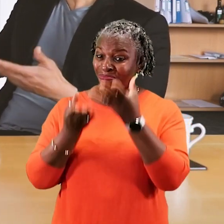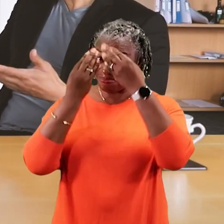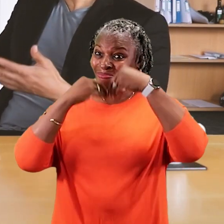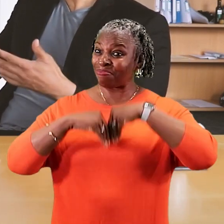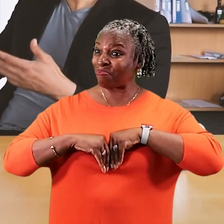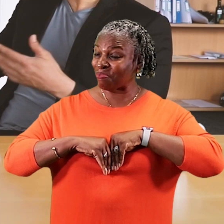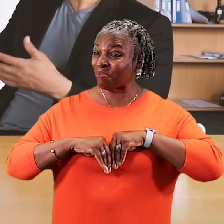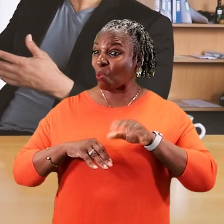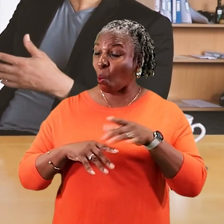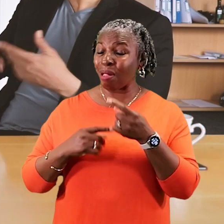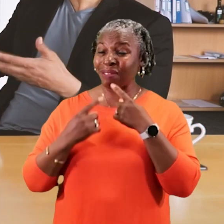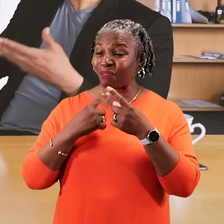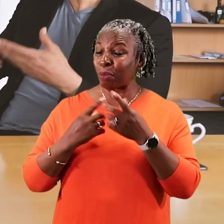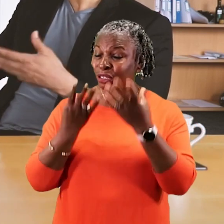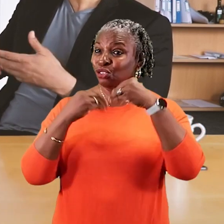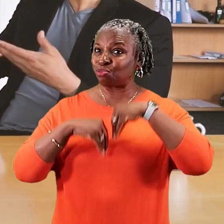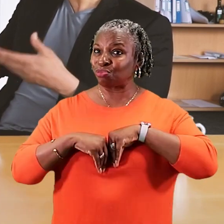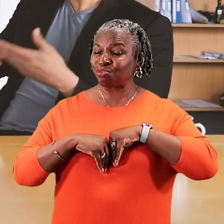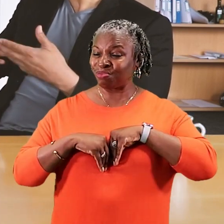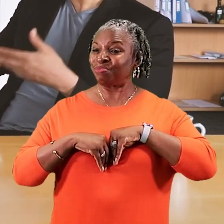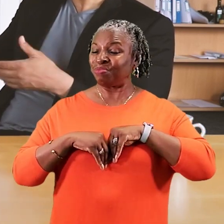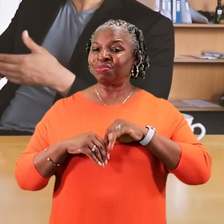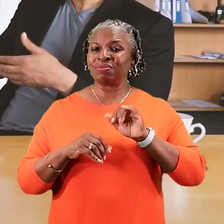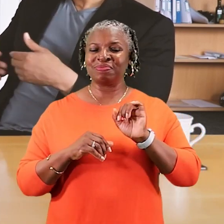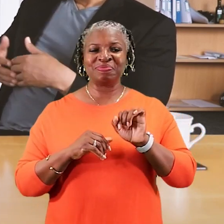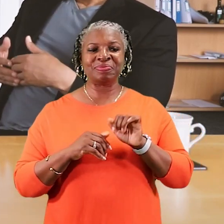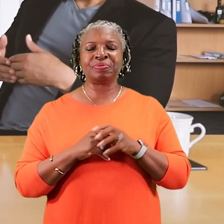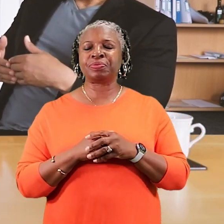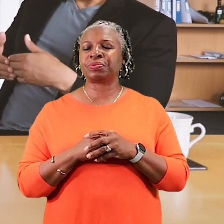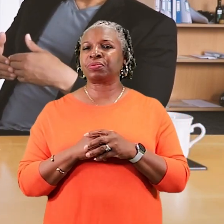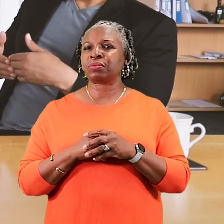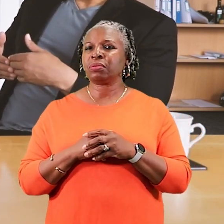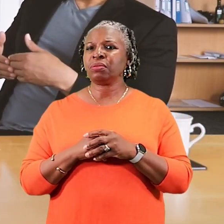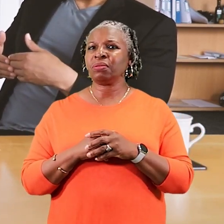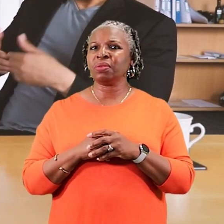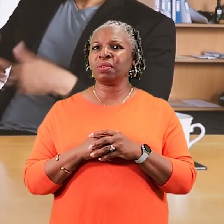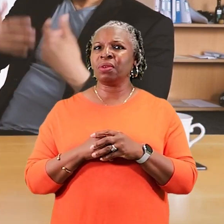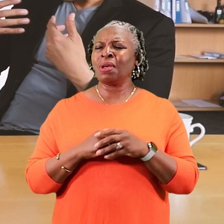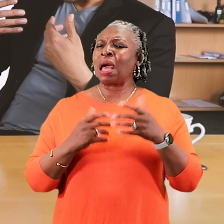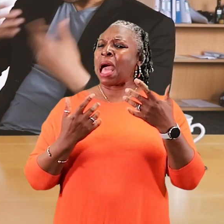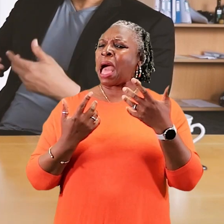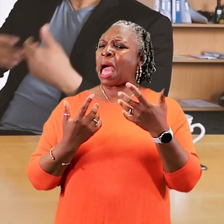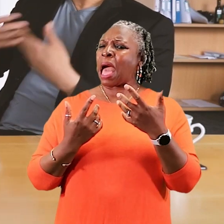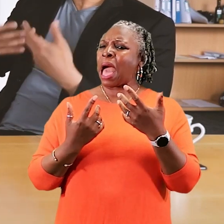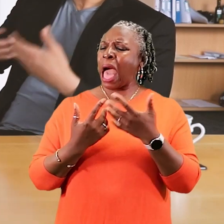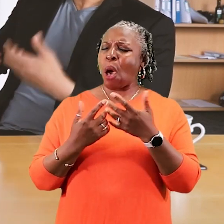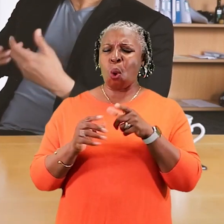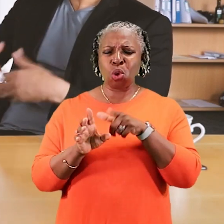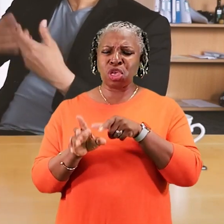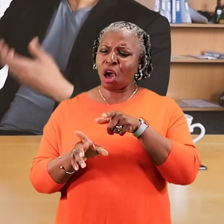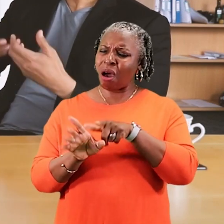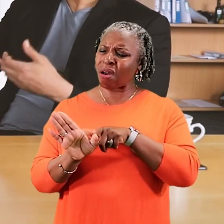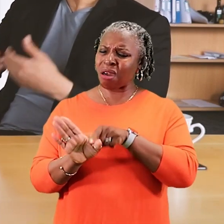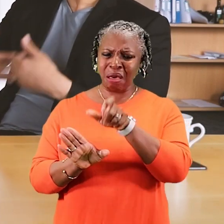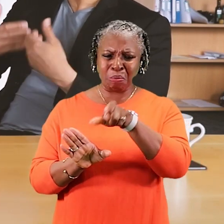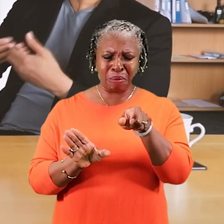through osmosis, I suppose, in many ways, Yeah. because it's just kind of in your DNA. Yeah. Now, how do we engage with a younger demographic?